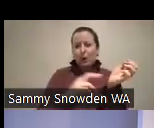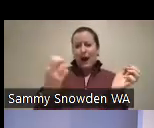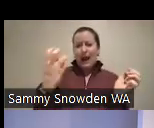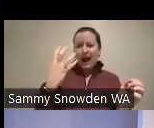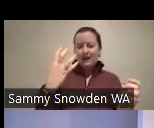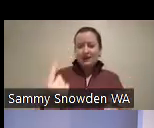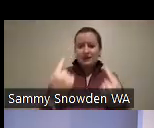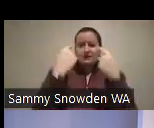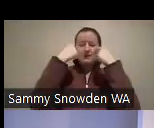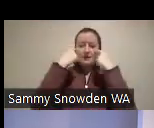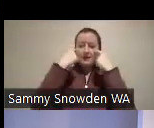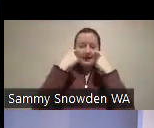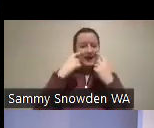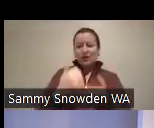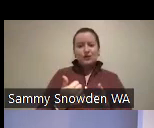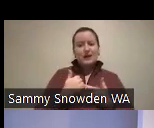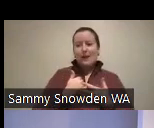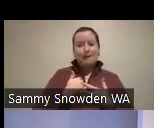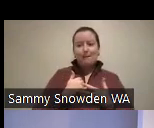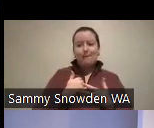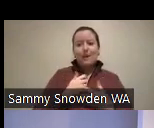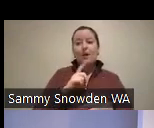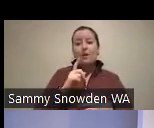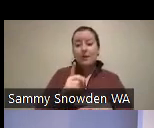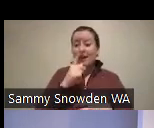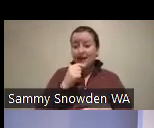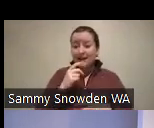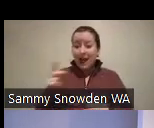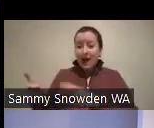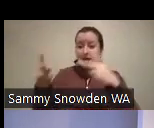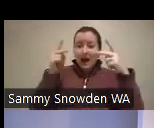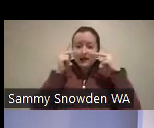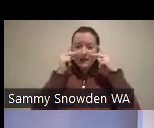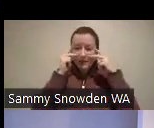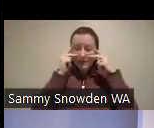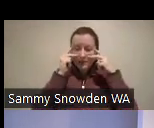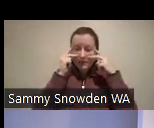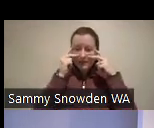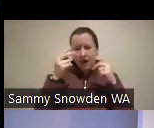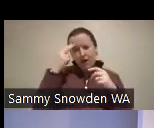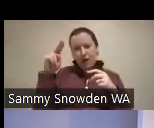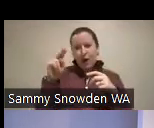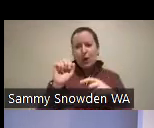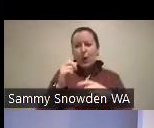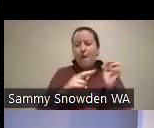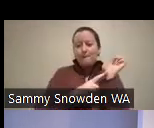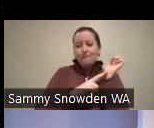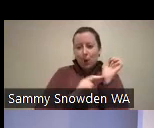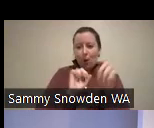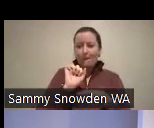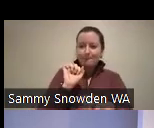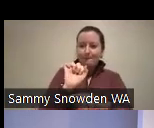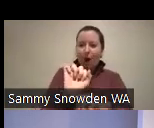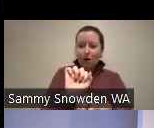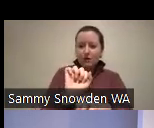and increase magnesium intake. The magnesium makes a massive difference to being able to rest